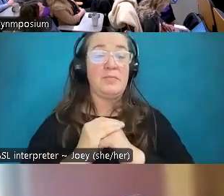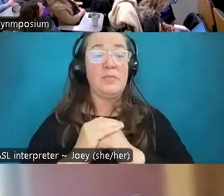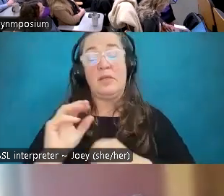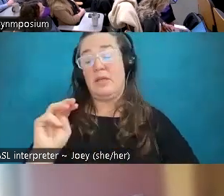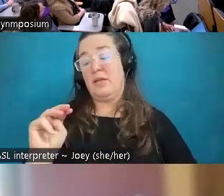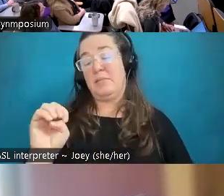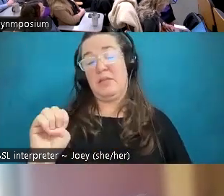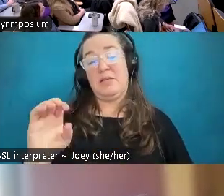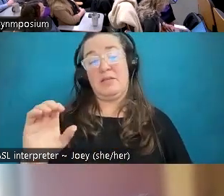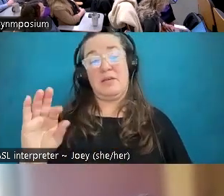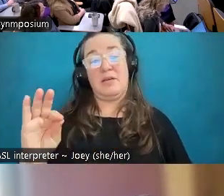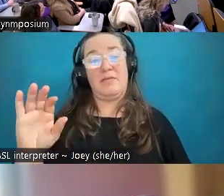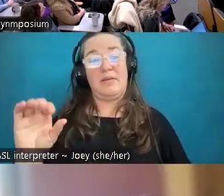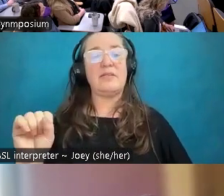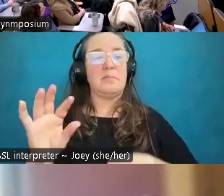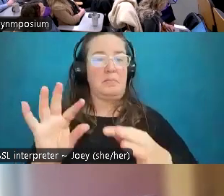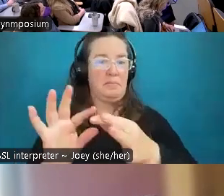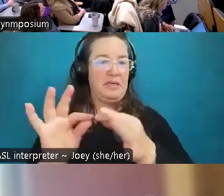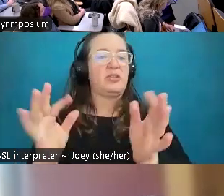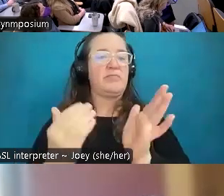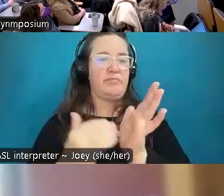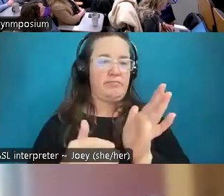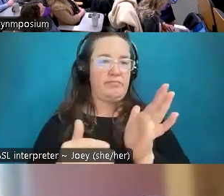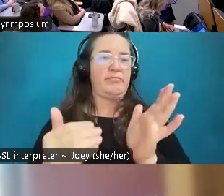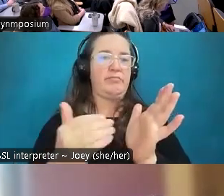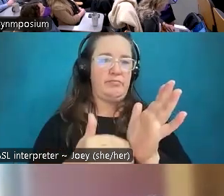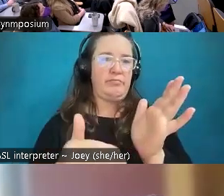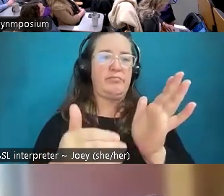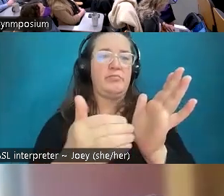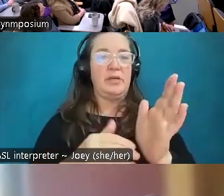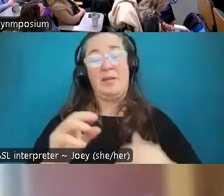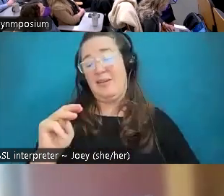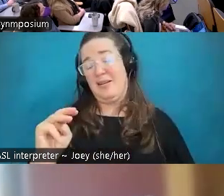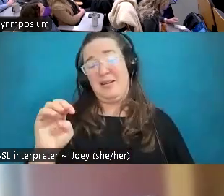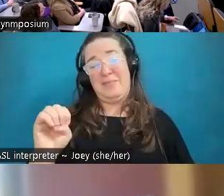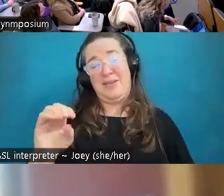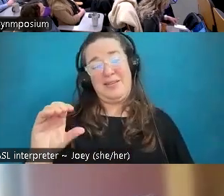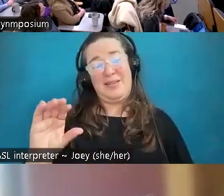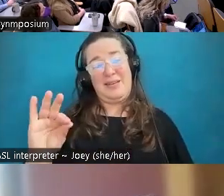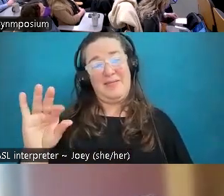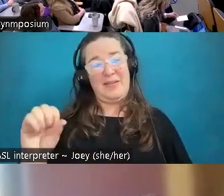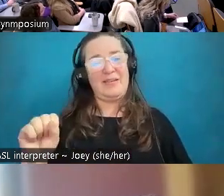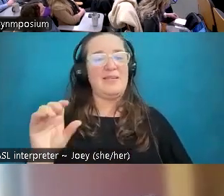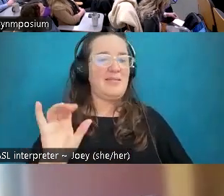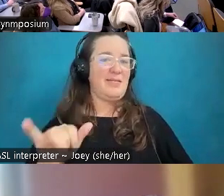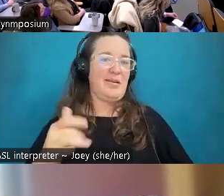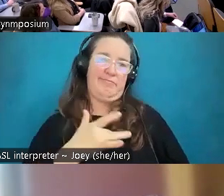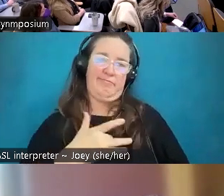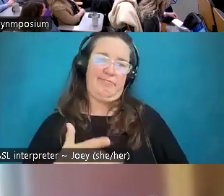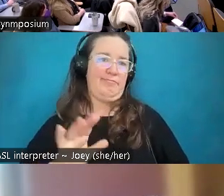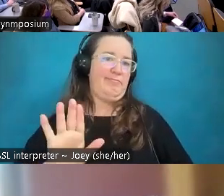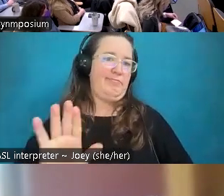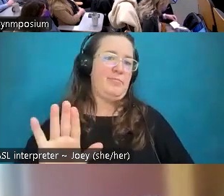ME/CFS was mentioned in most of the talks, as ME/CFS is sort of a prototypic infection-associated chronic